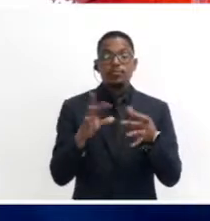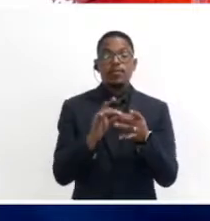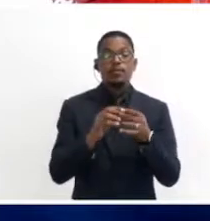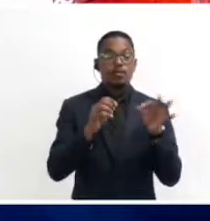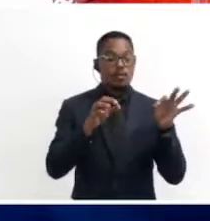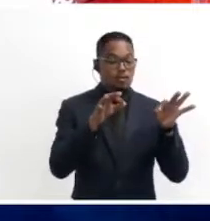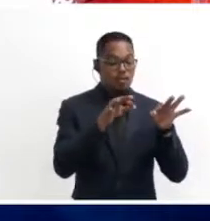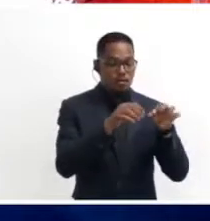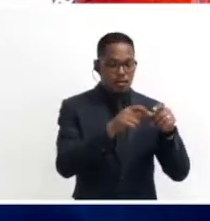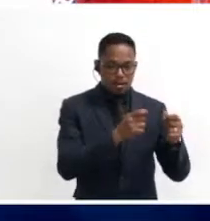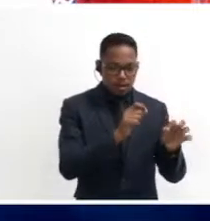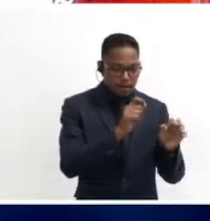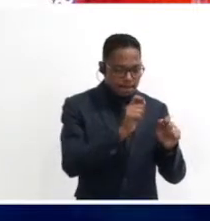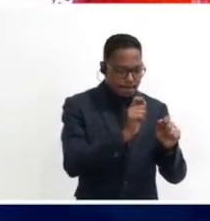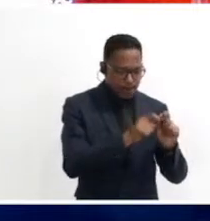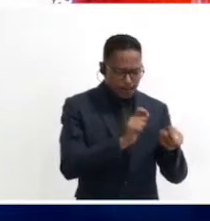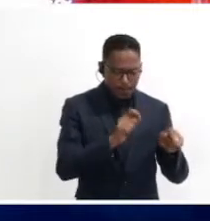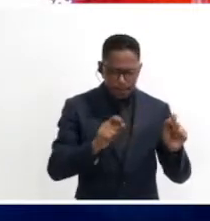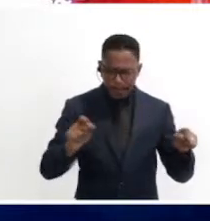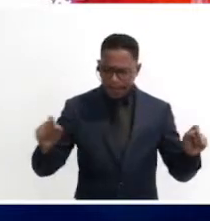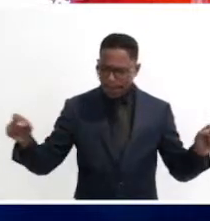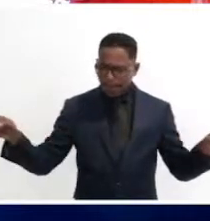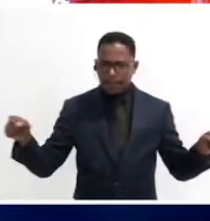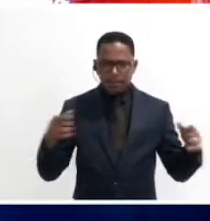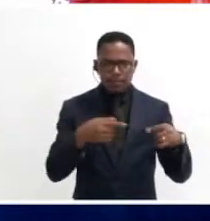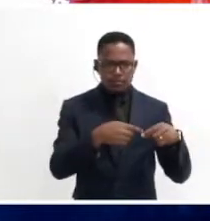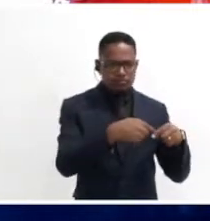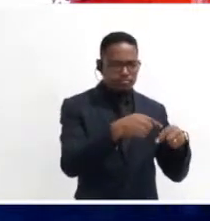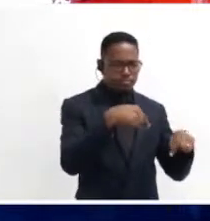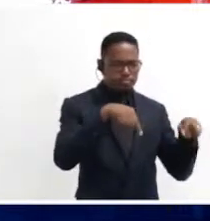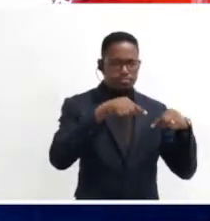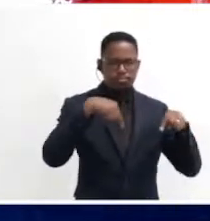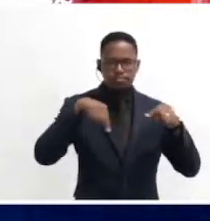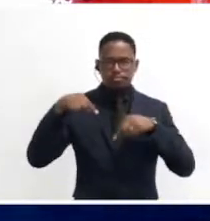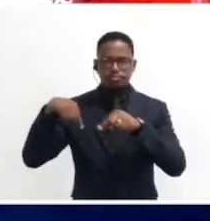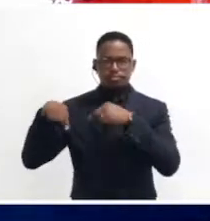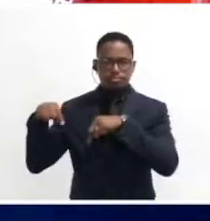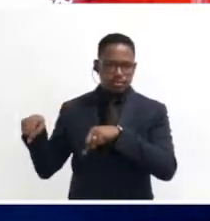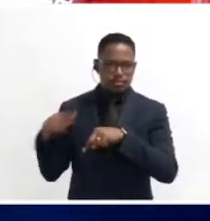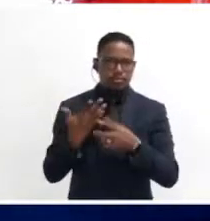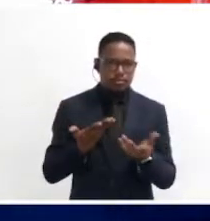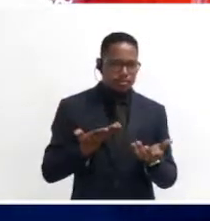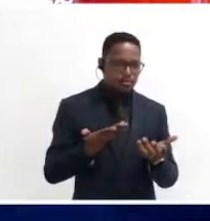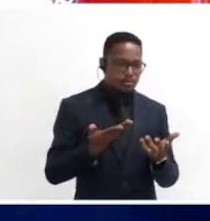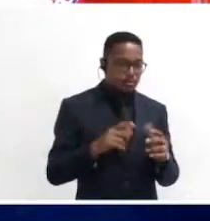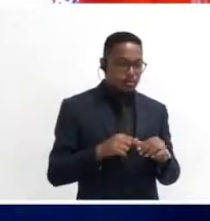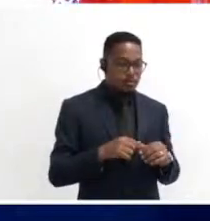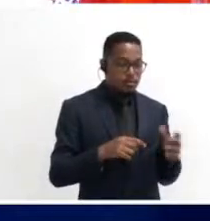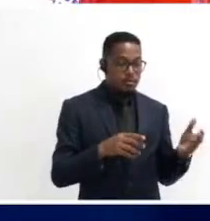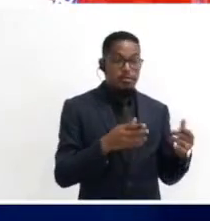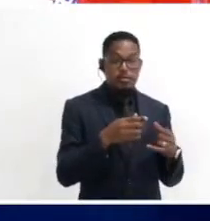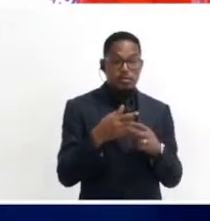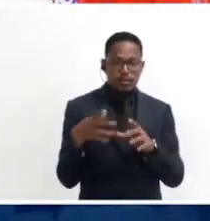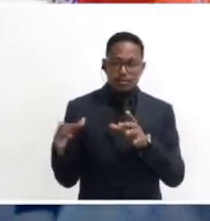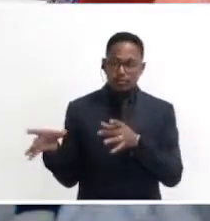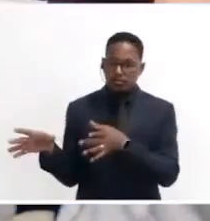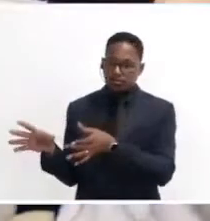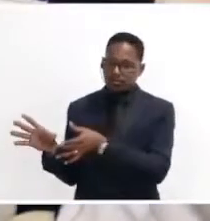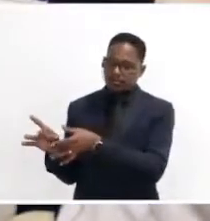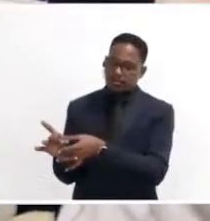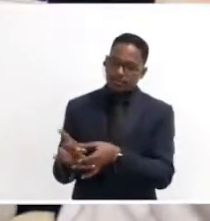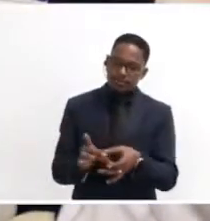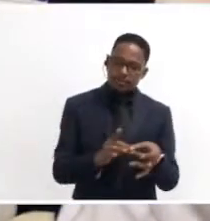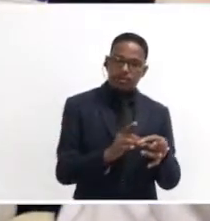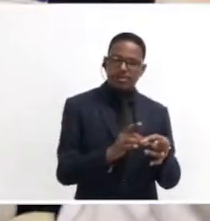substrate and then was ended on the chip, which is not normal. But what that allows is a